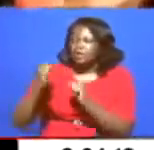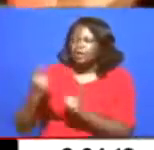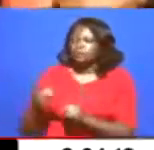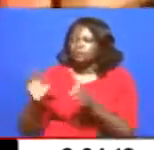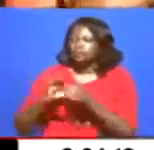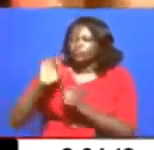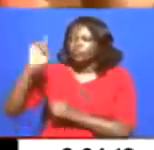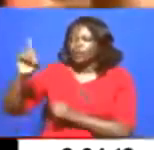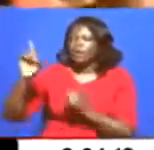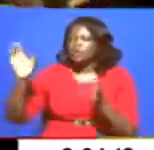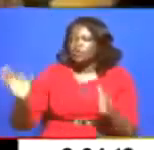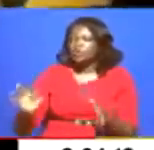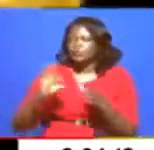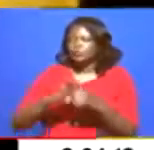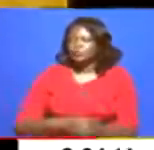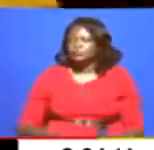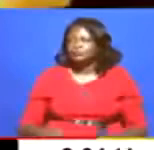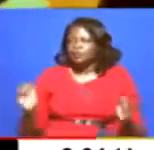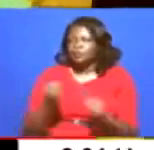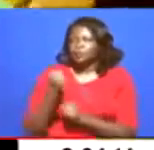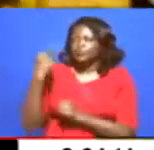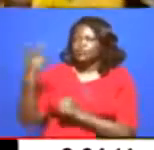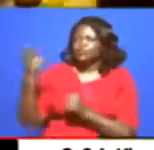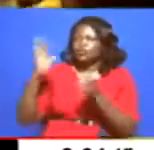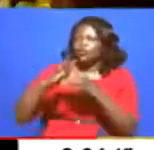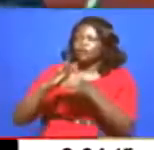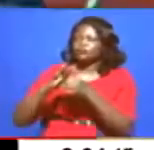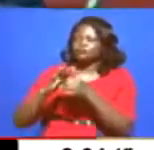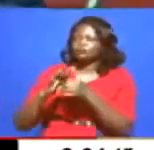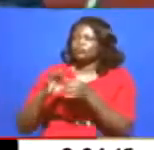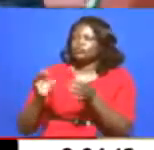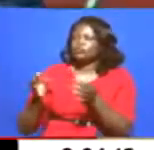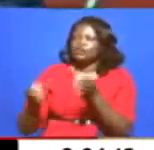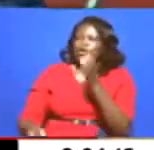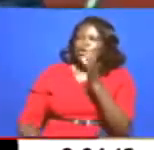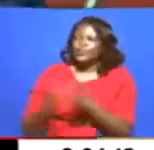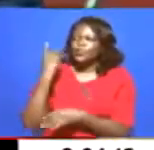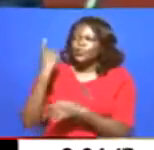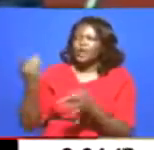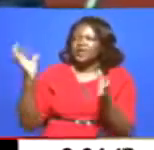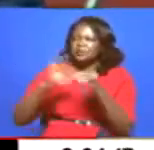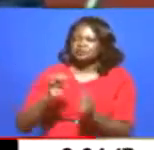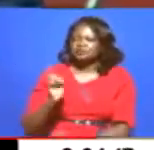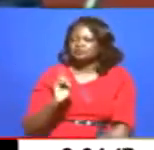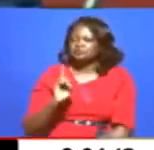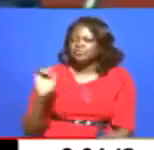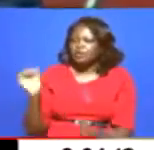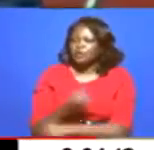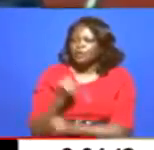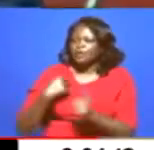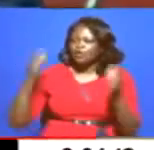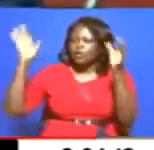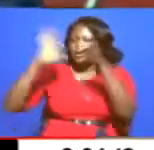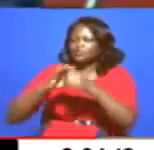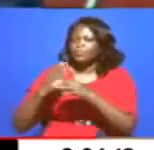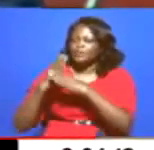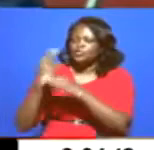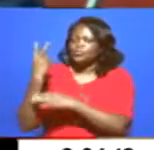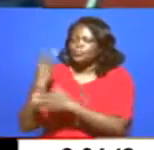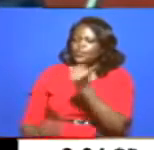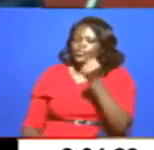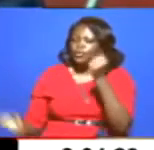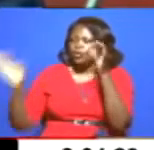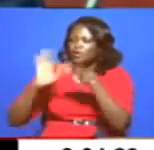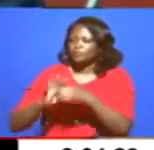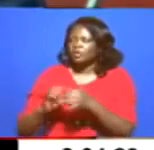Further, two coalitions cannot coalesce to form one alliance. There cannot be a coalition between two coalitions. So that we can